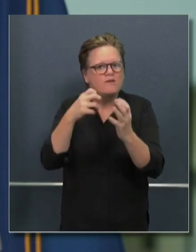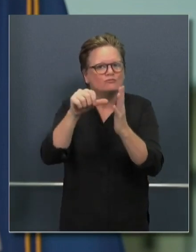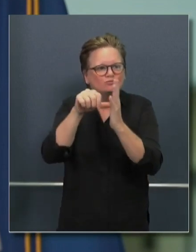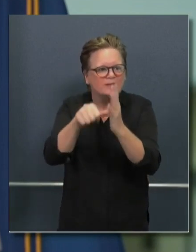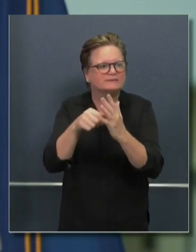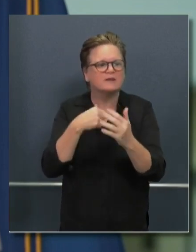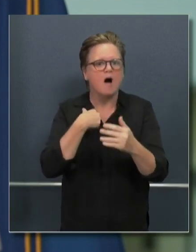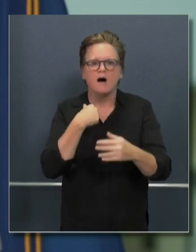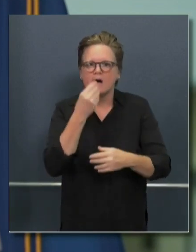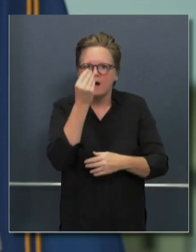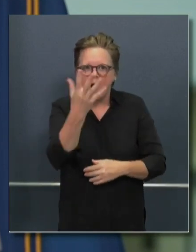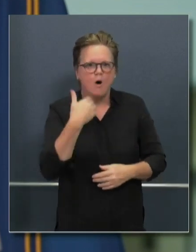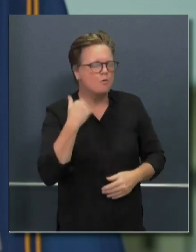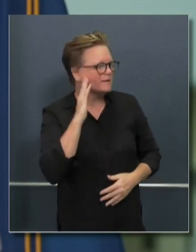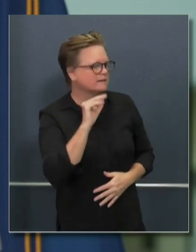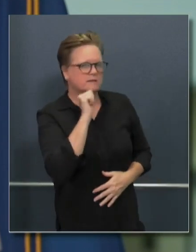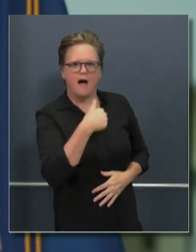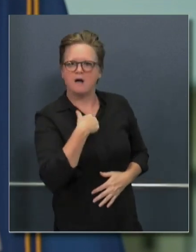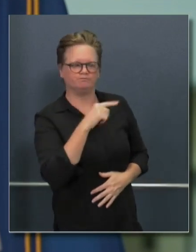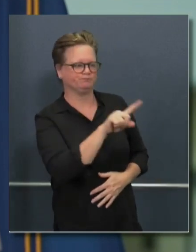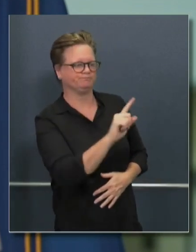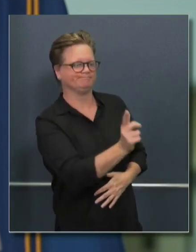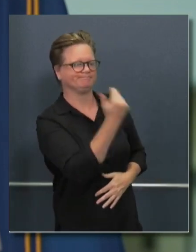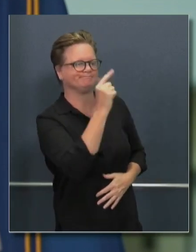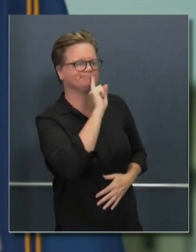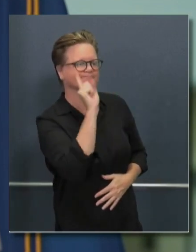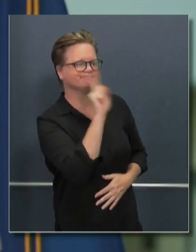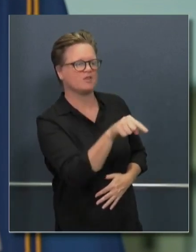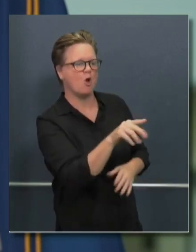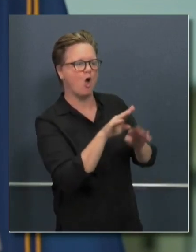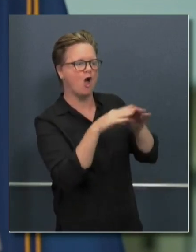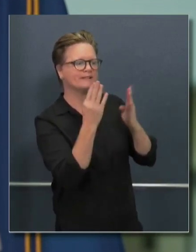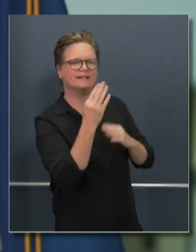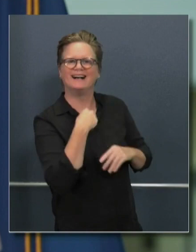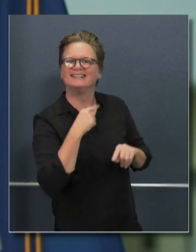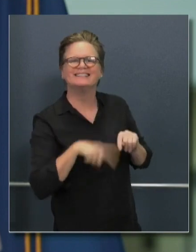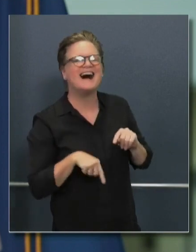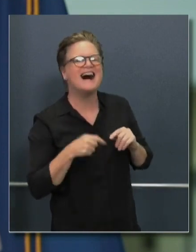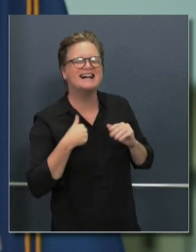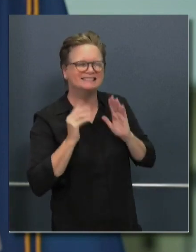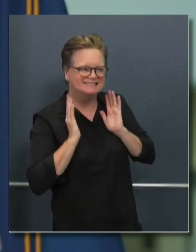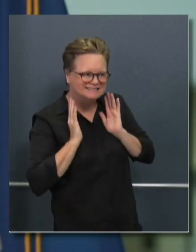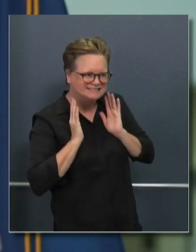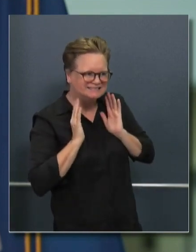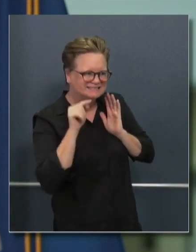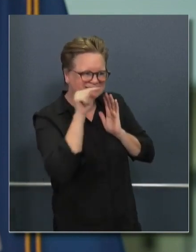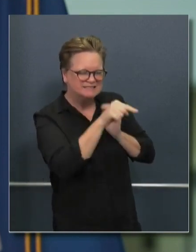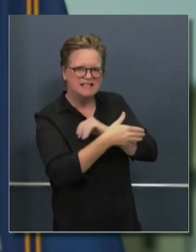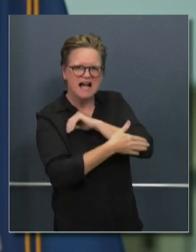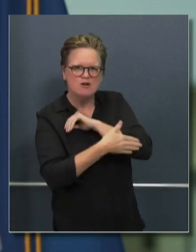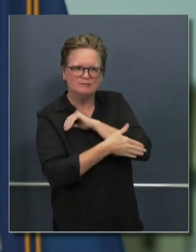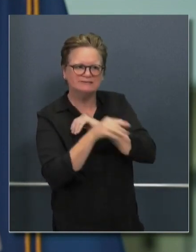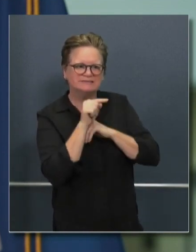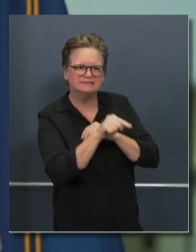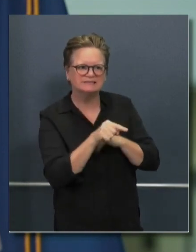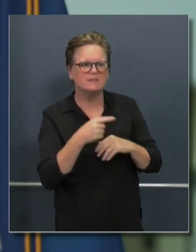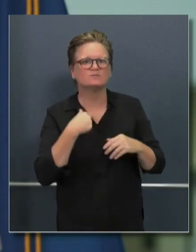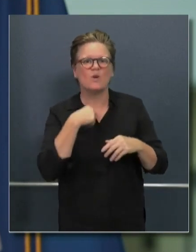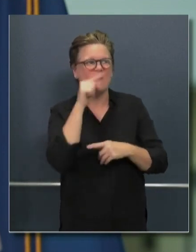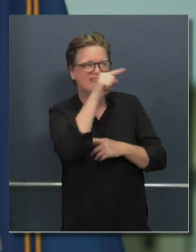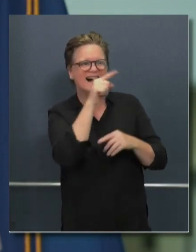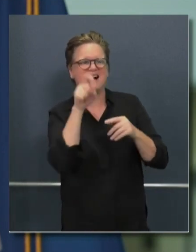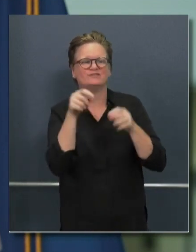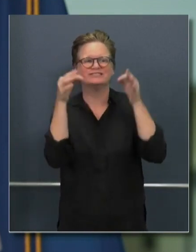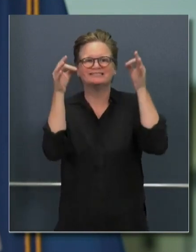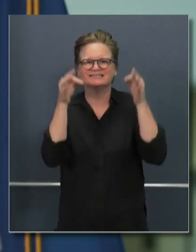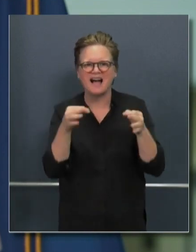at a different time and different pace. In the state of California, we don't do that. We provide local health officials the opportunity, in partnership